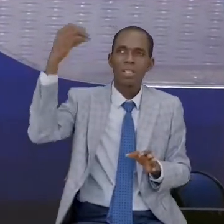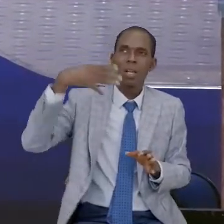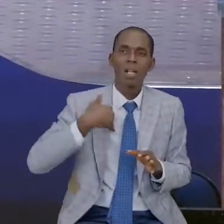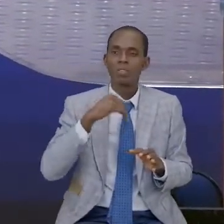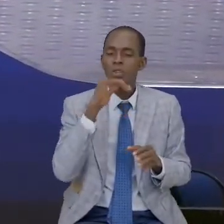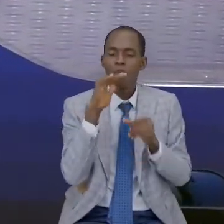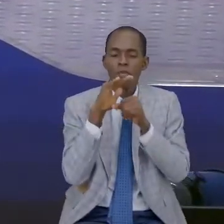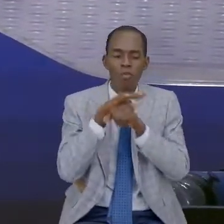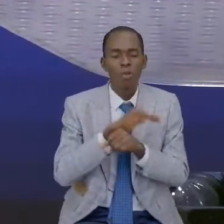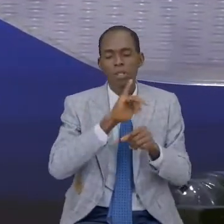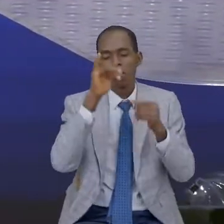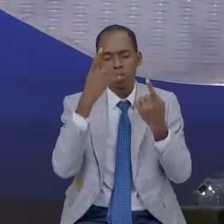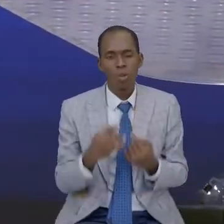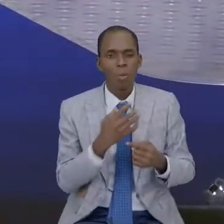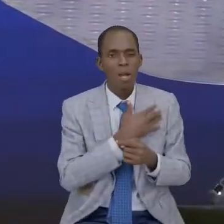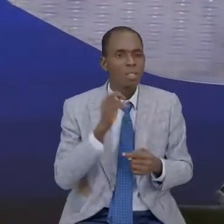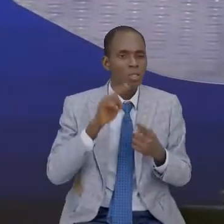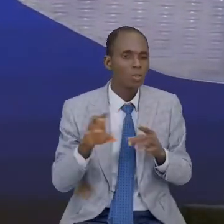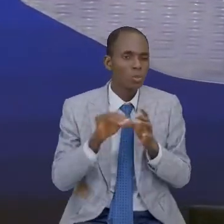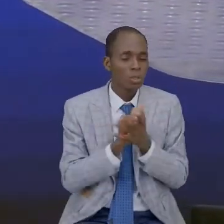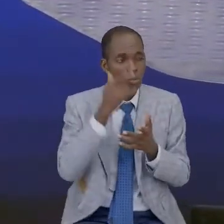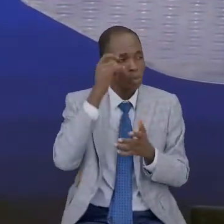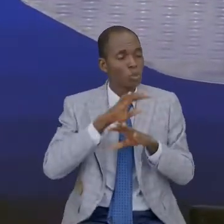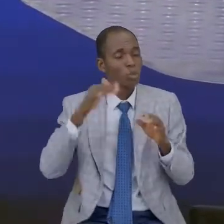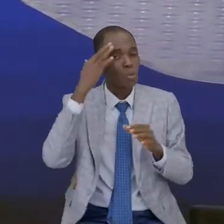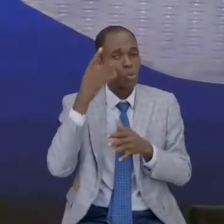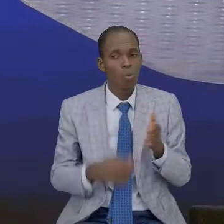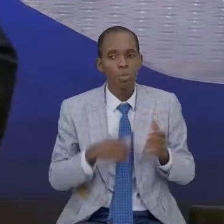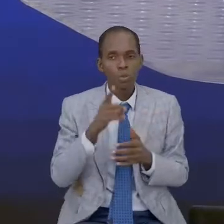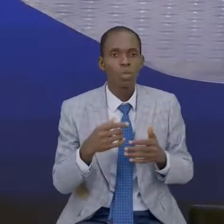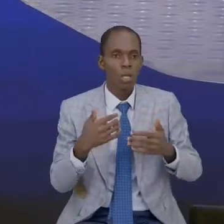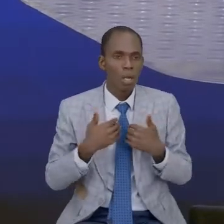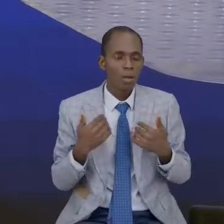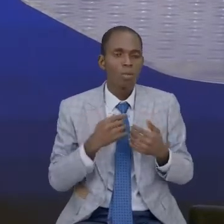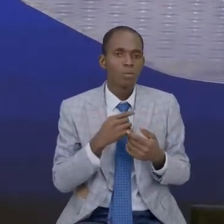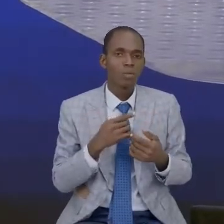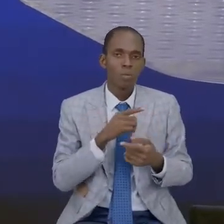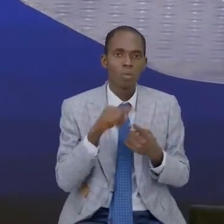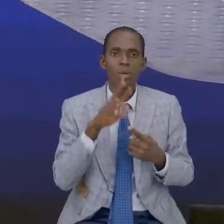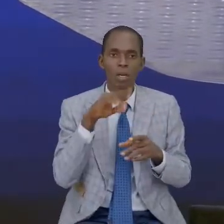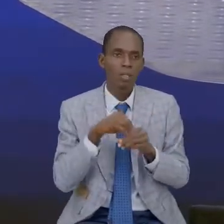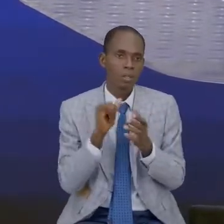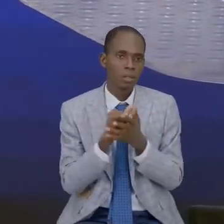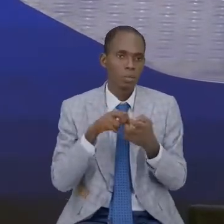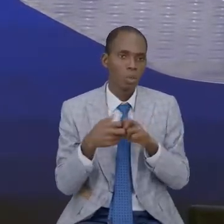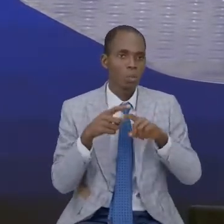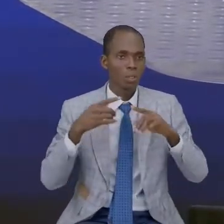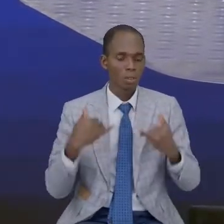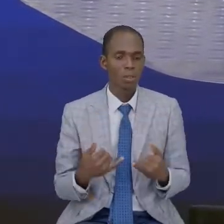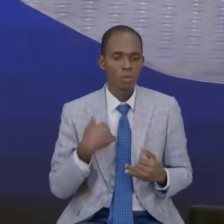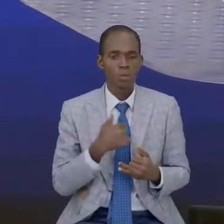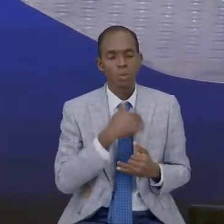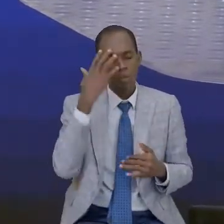come, and they had to do that because you don't know what you have when you're in that situation. But now, we